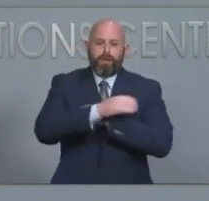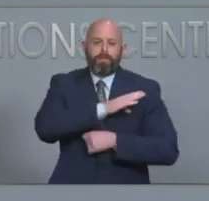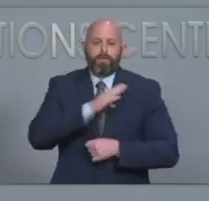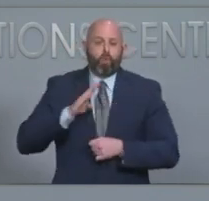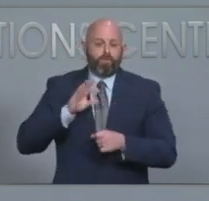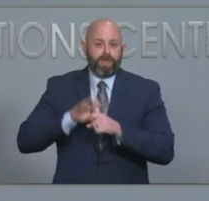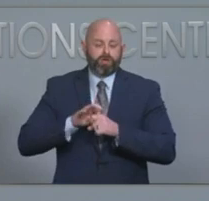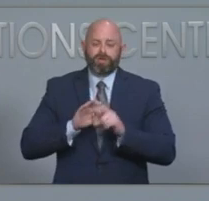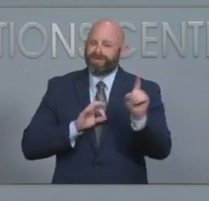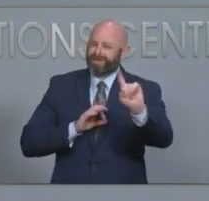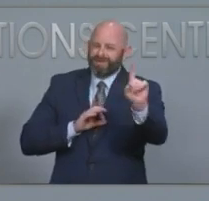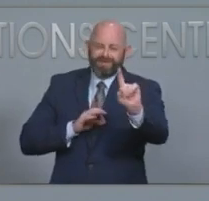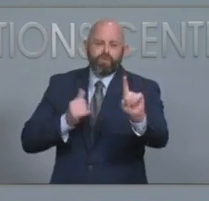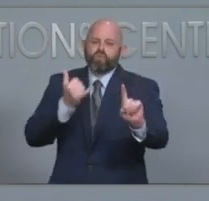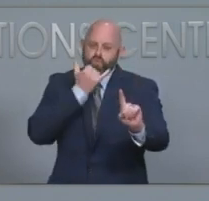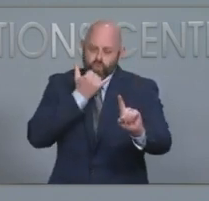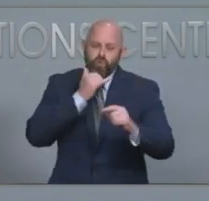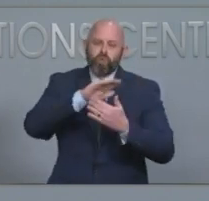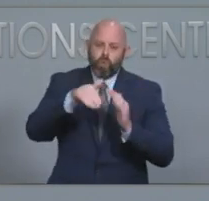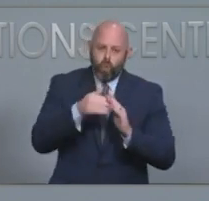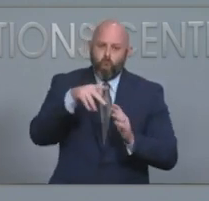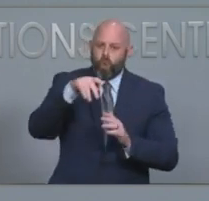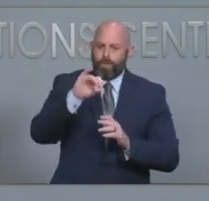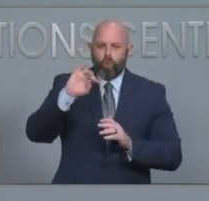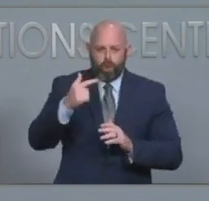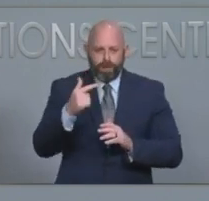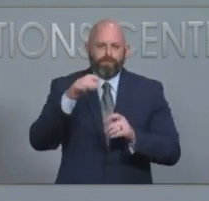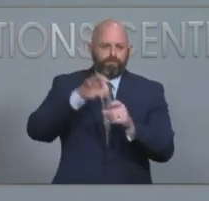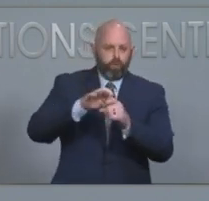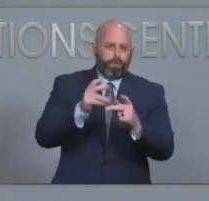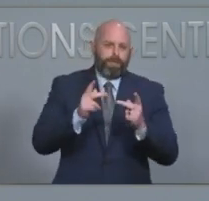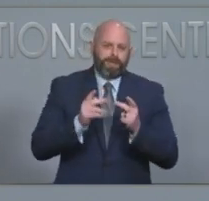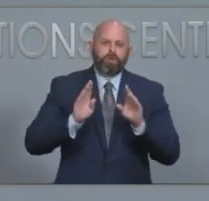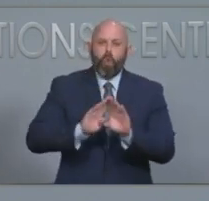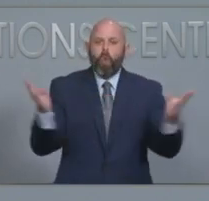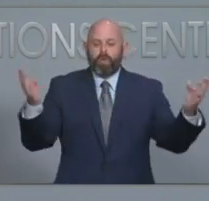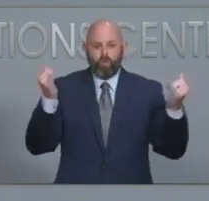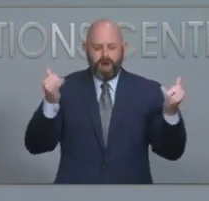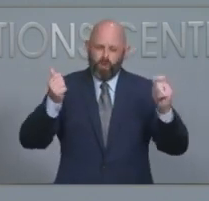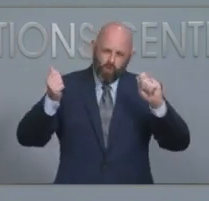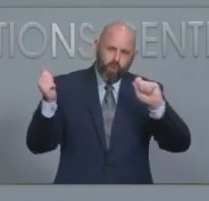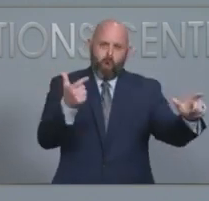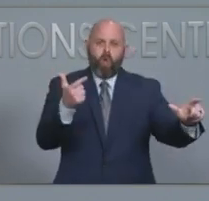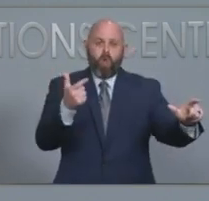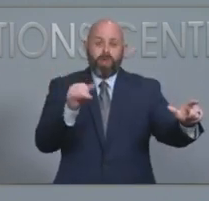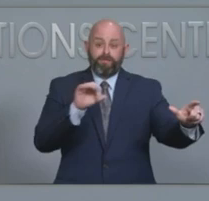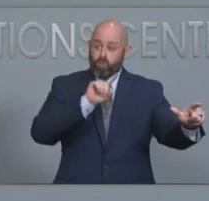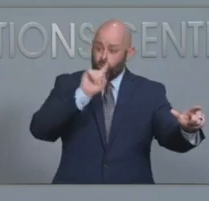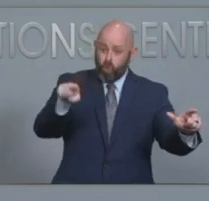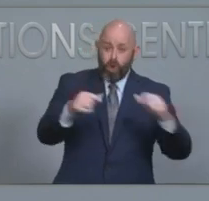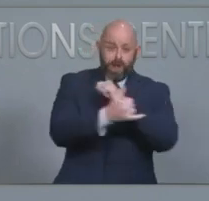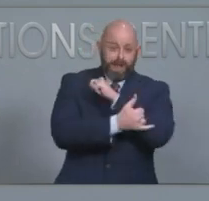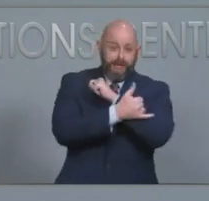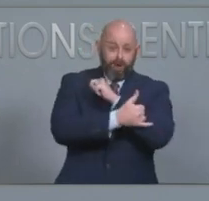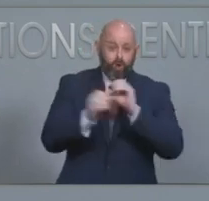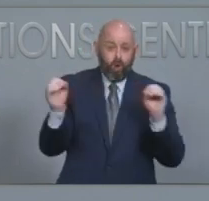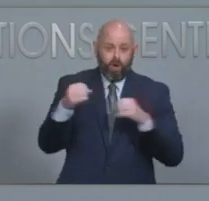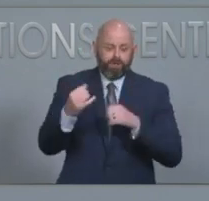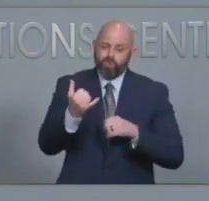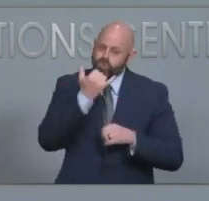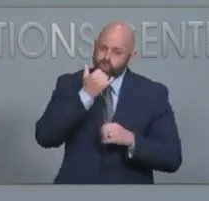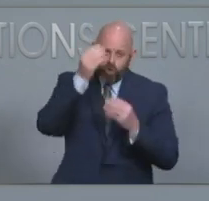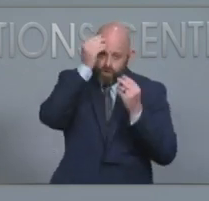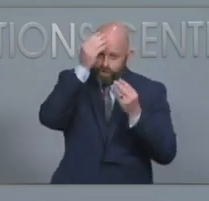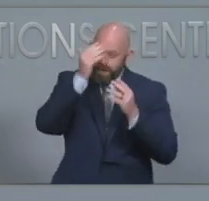not the case. All voting sites are open, and going to the county office is not the remedy. They should go to